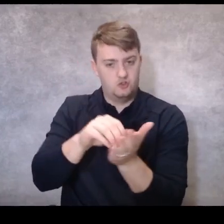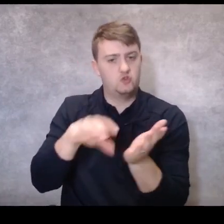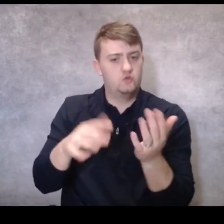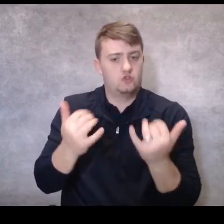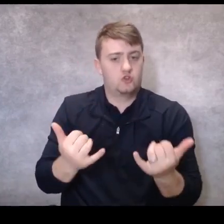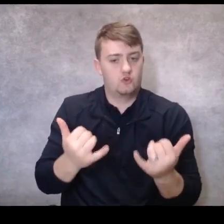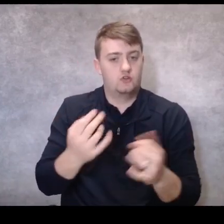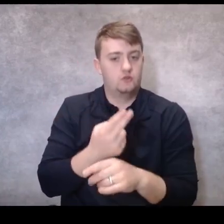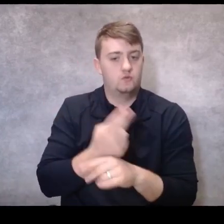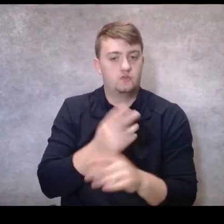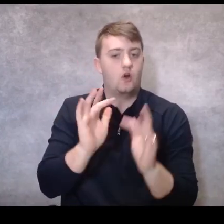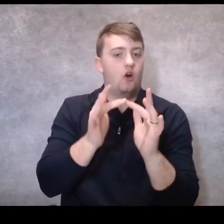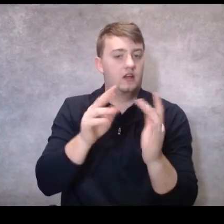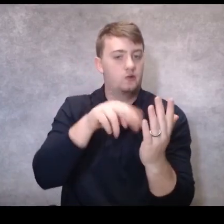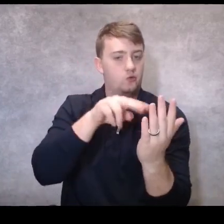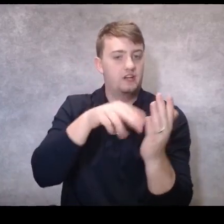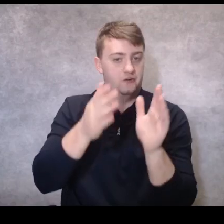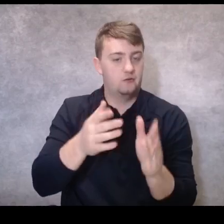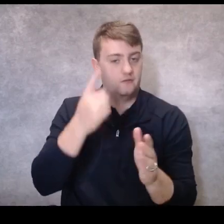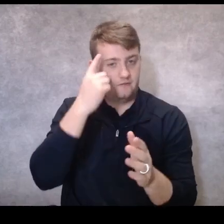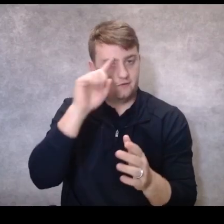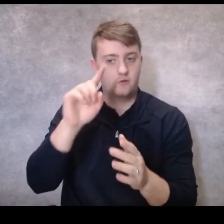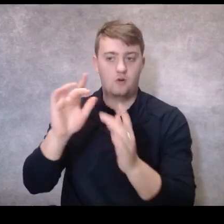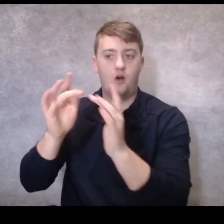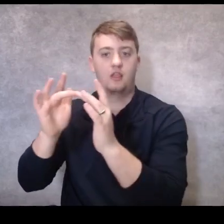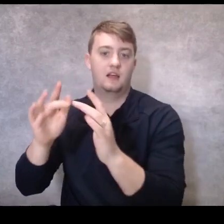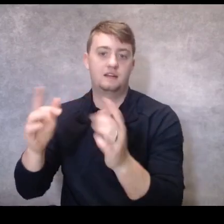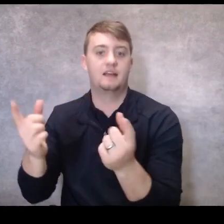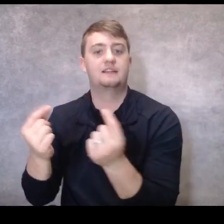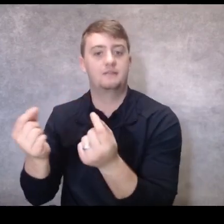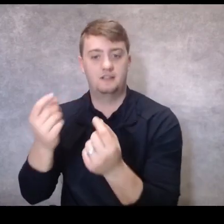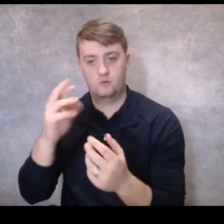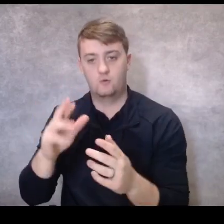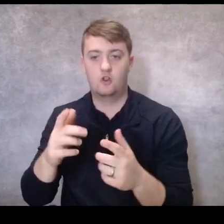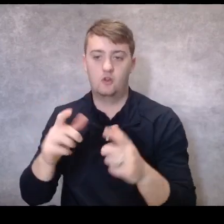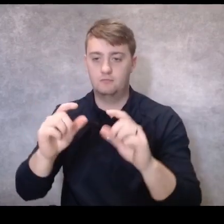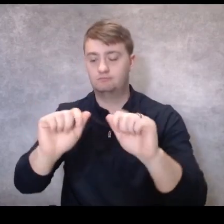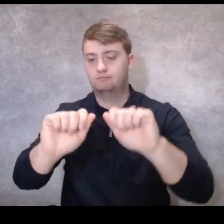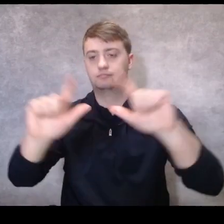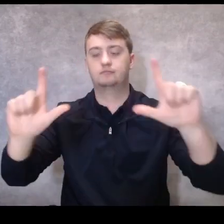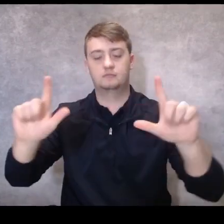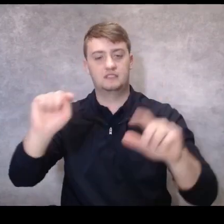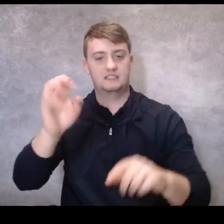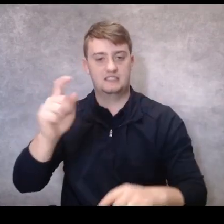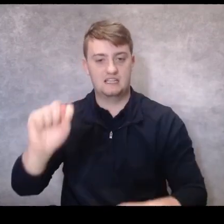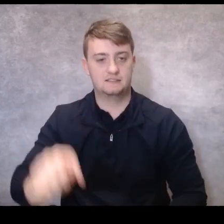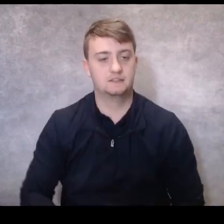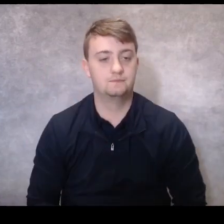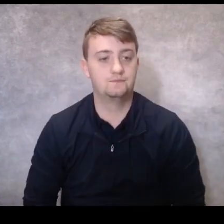student's current use of an online reader for reading activities or larger text.